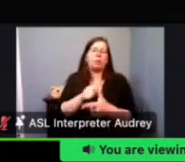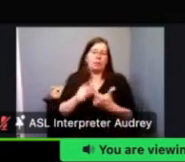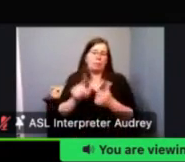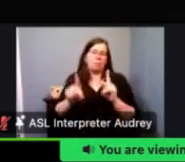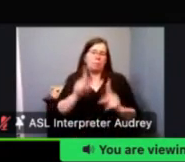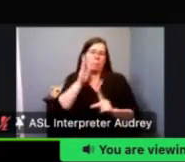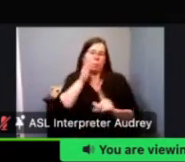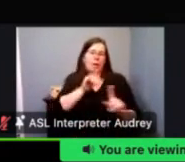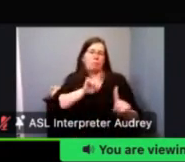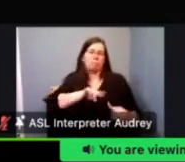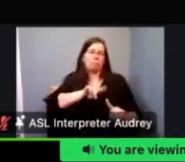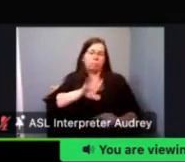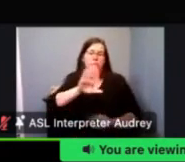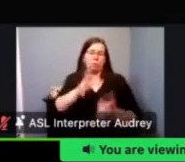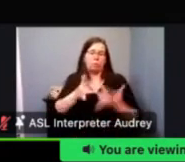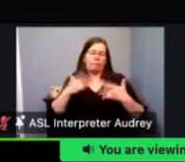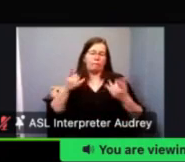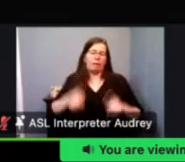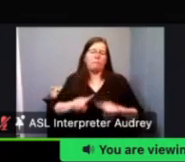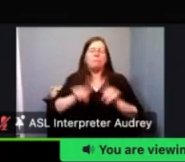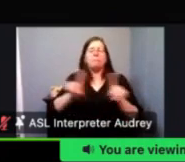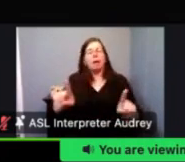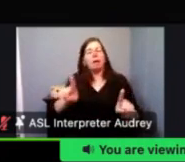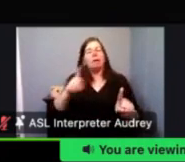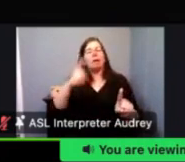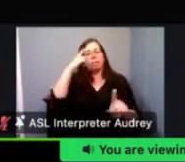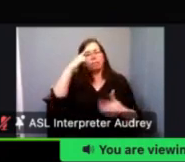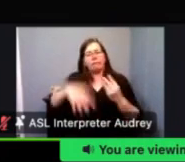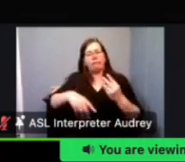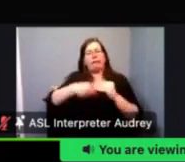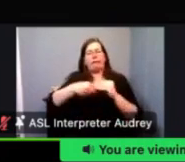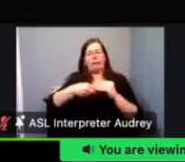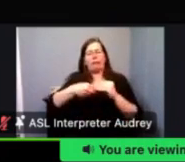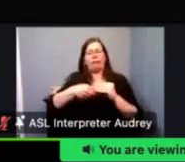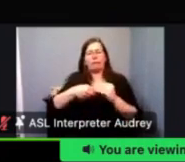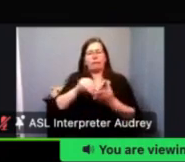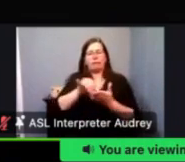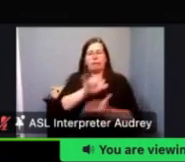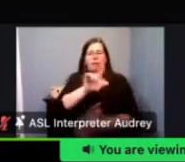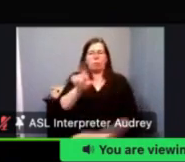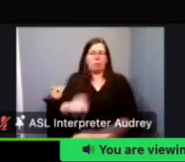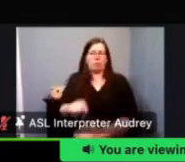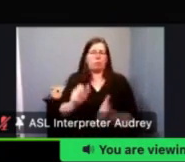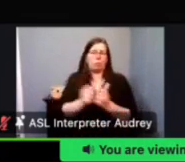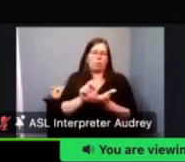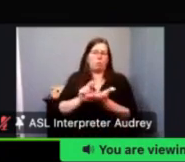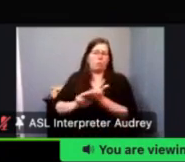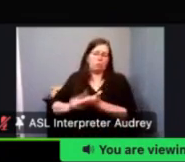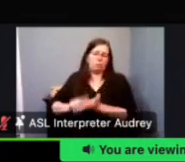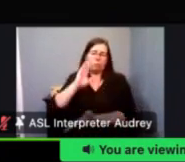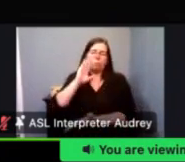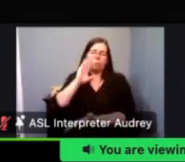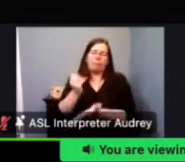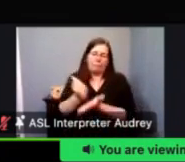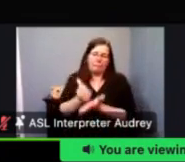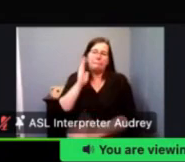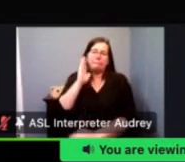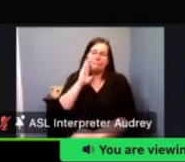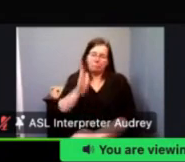attending your event. But I think adding that as a question in the registration would be helpful for you